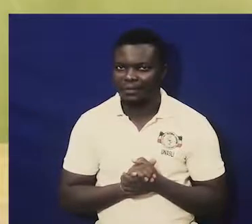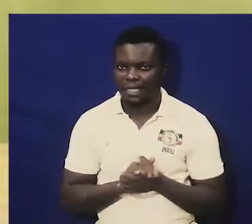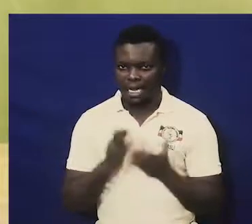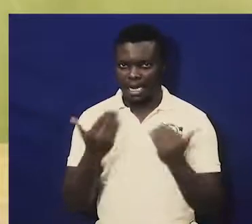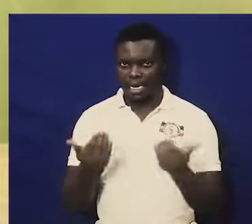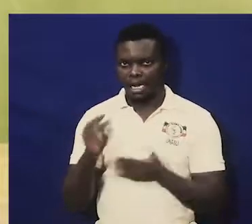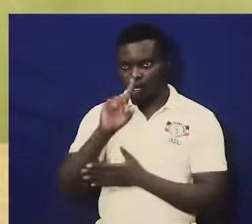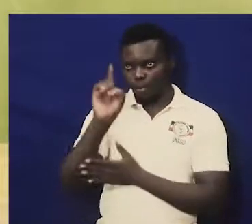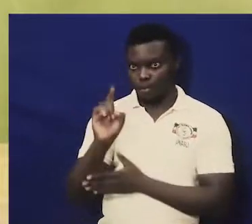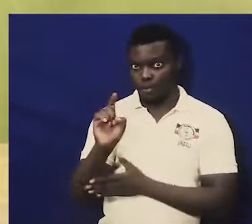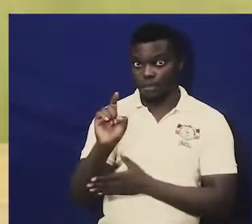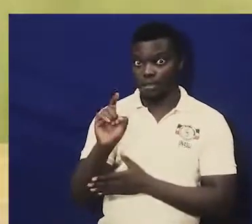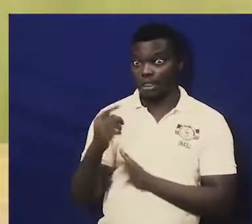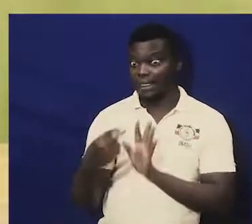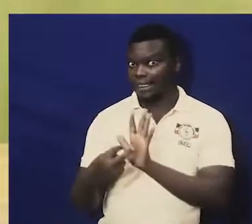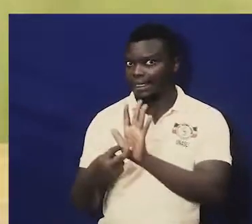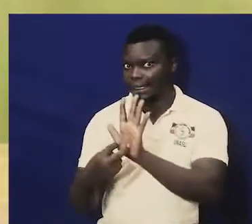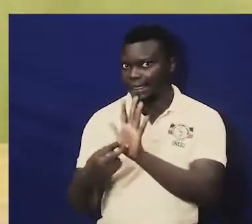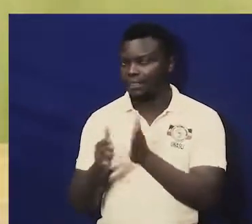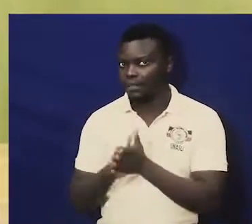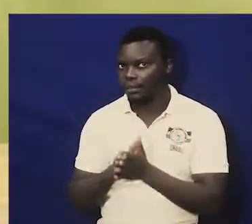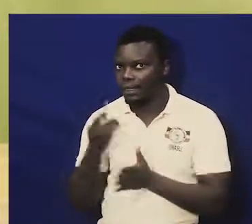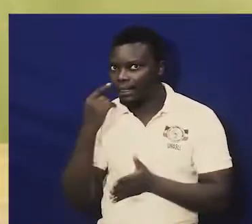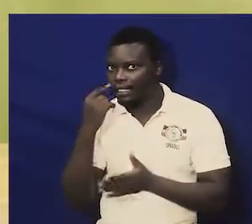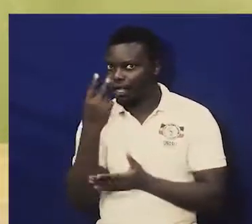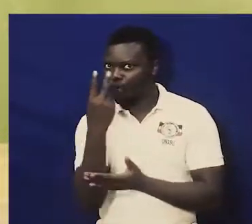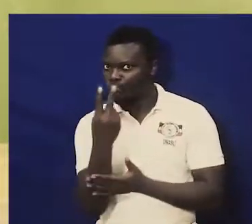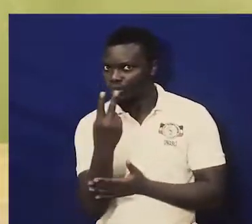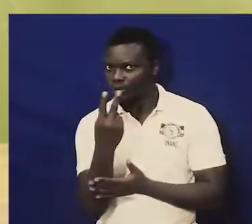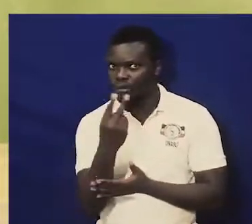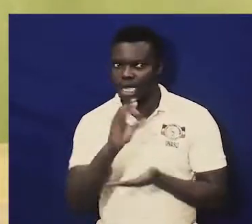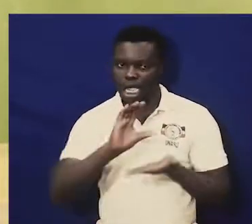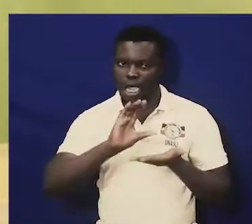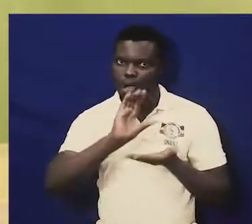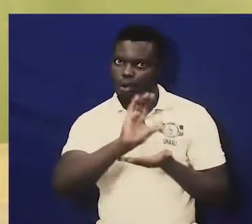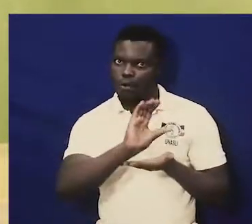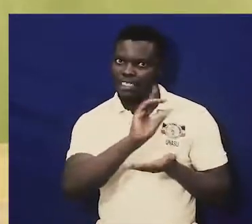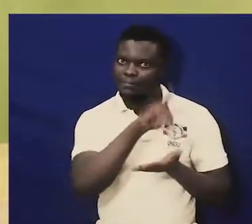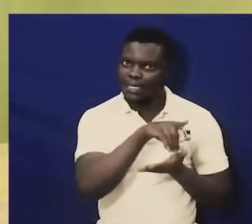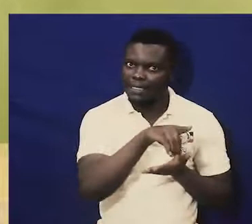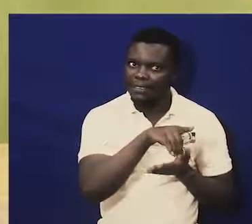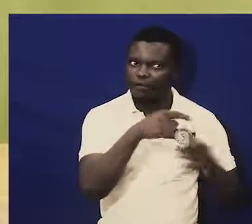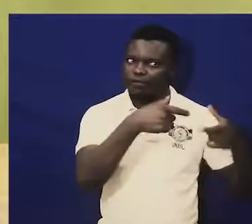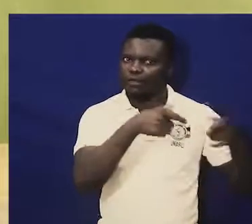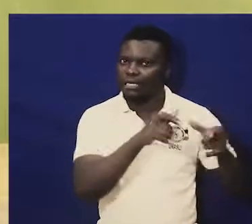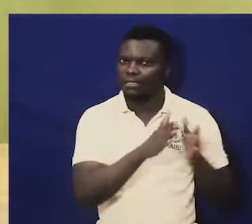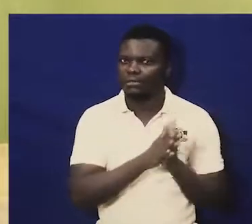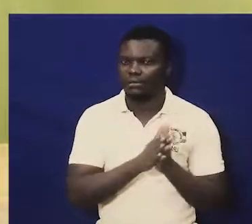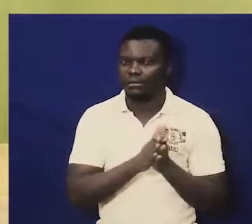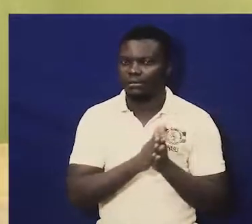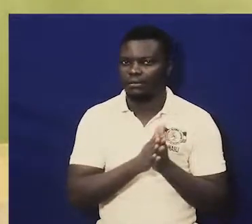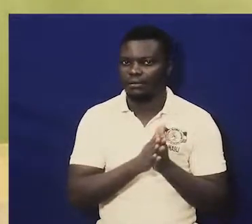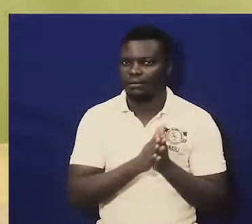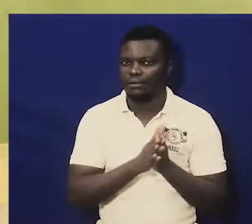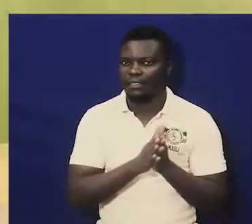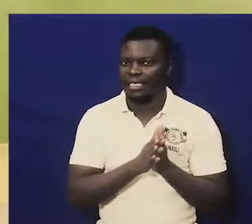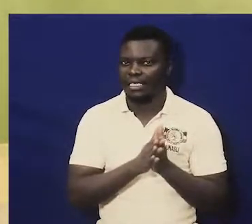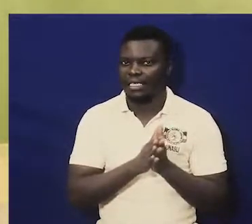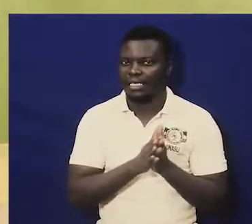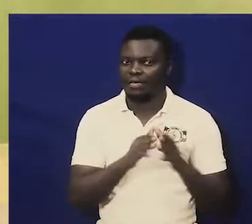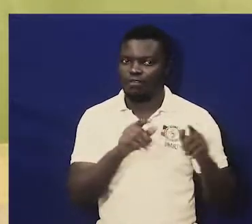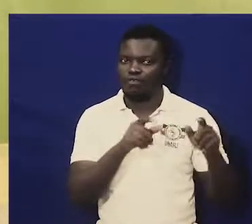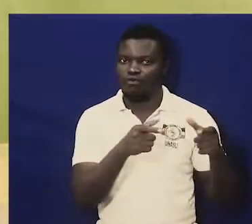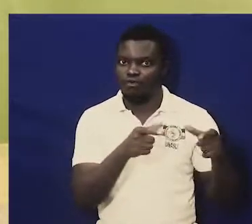So this question gives us the cost price of the radio at 60,000 shillings and